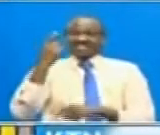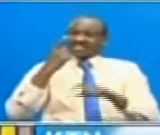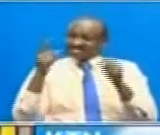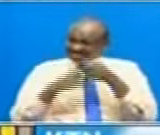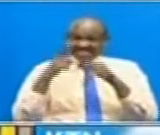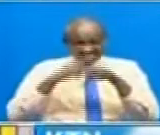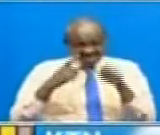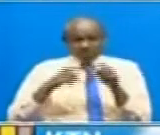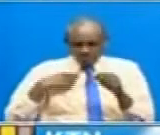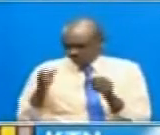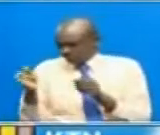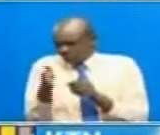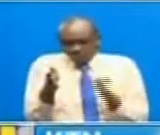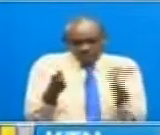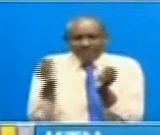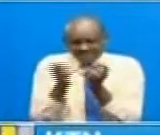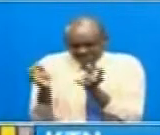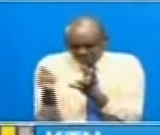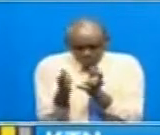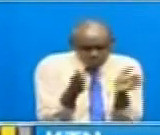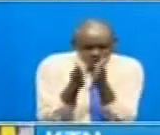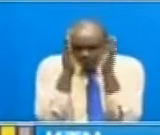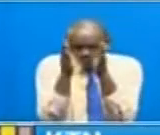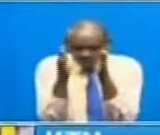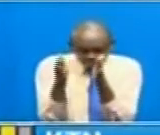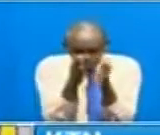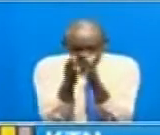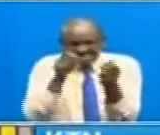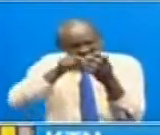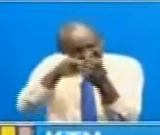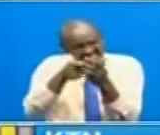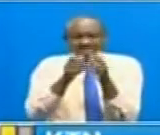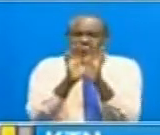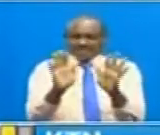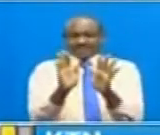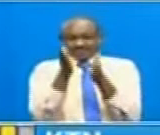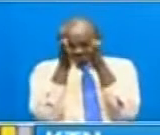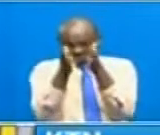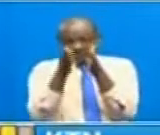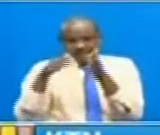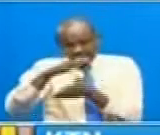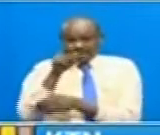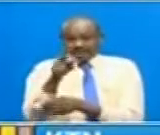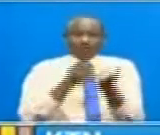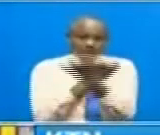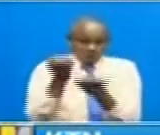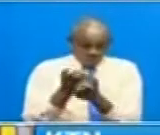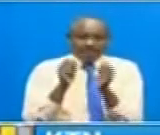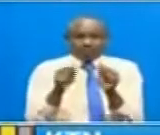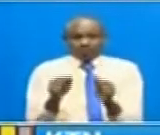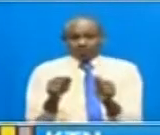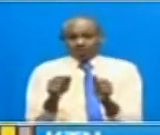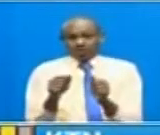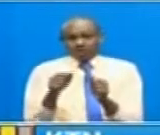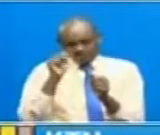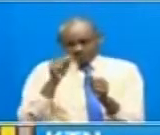it's been repositioning the business to focus to be a key player in the sectors of the economy that will be